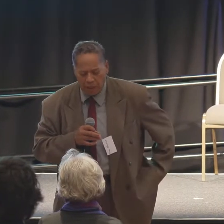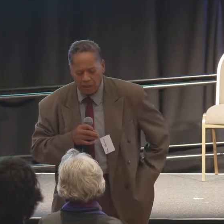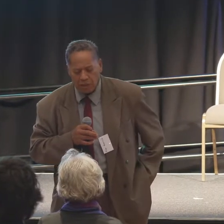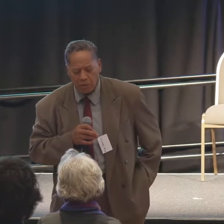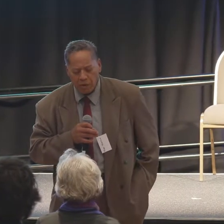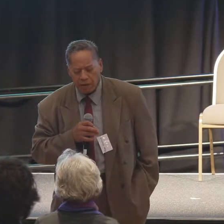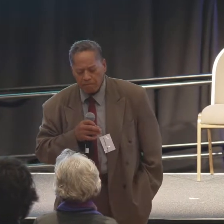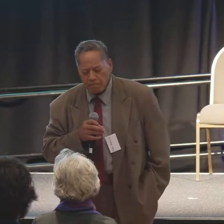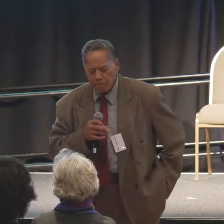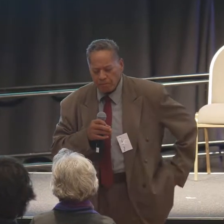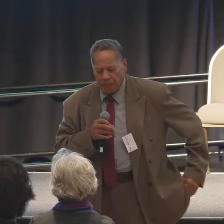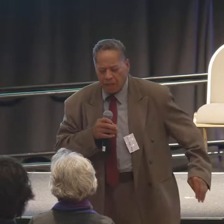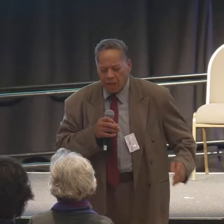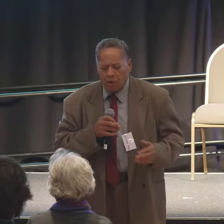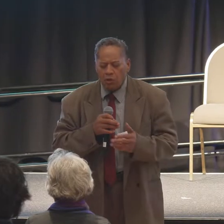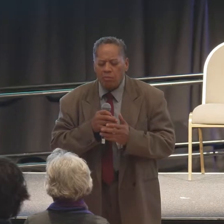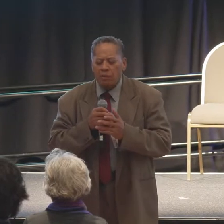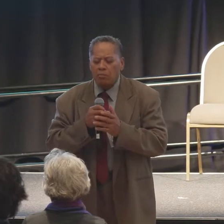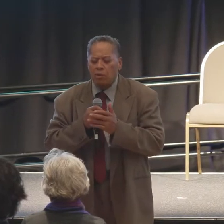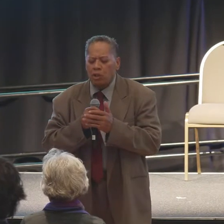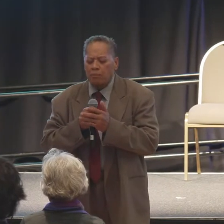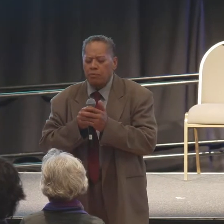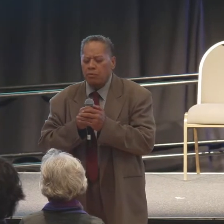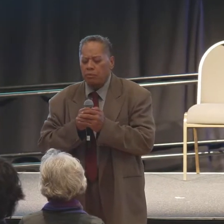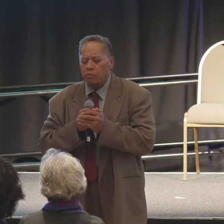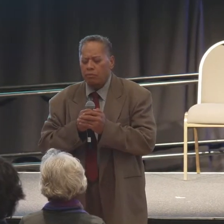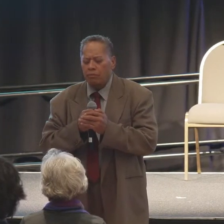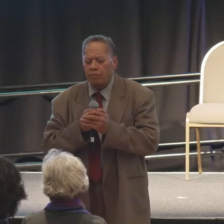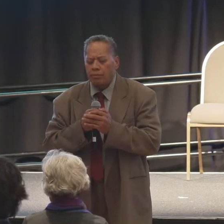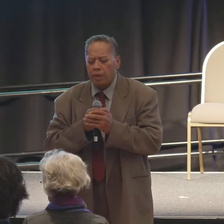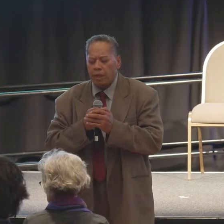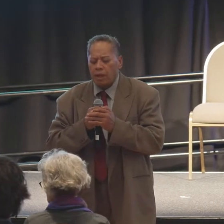let us pray tomato